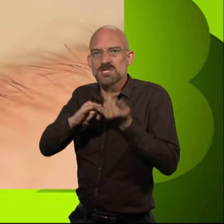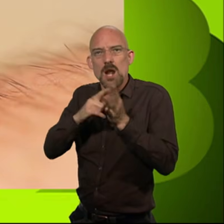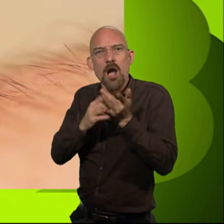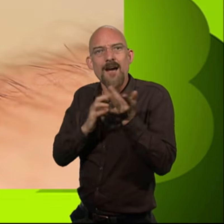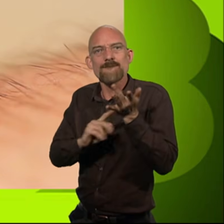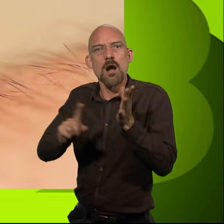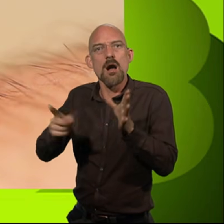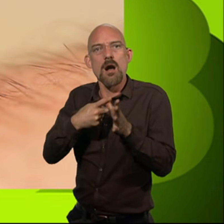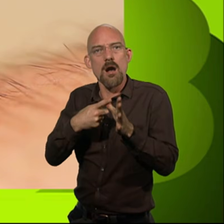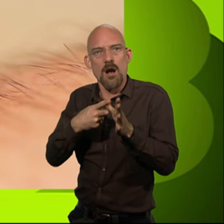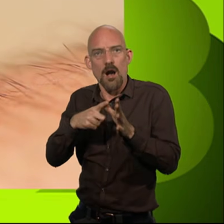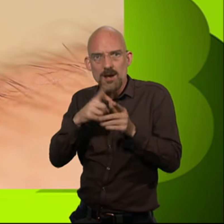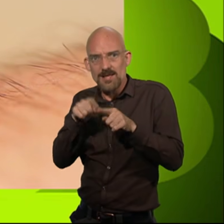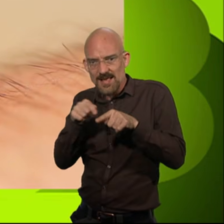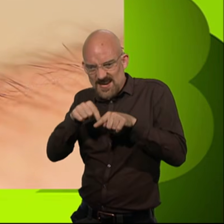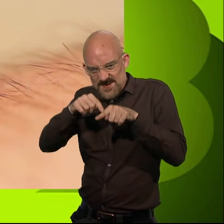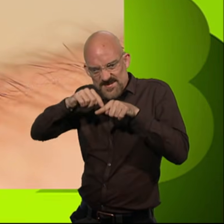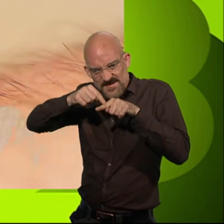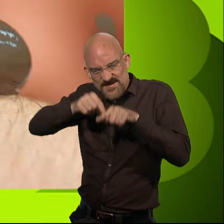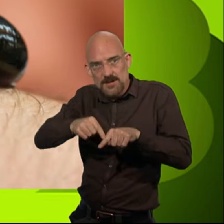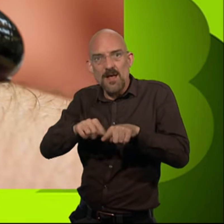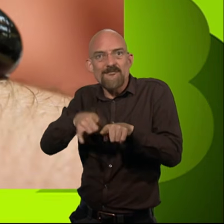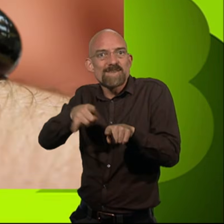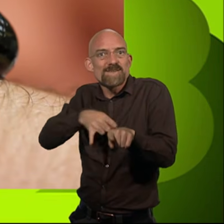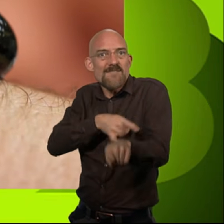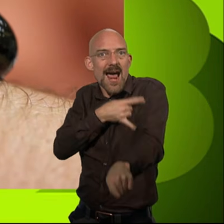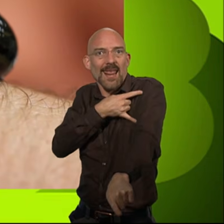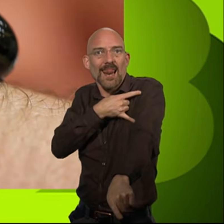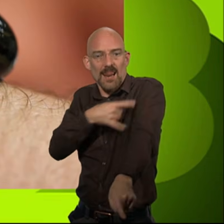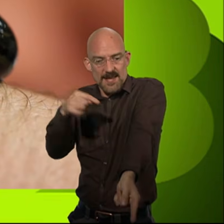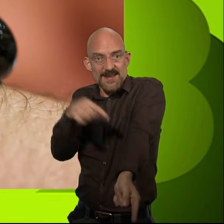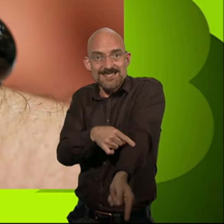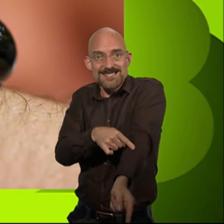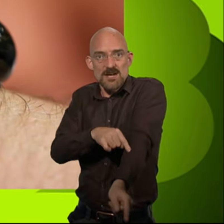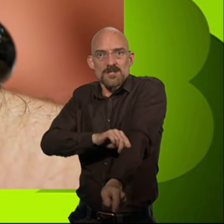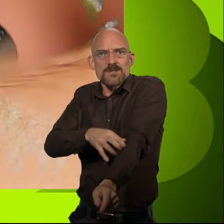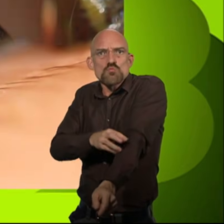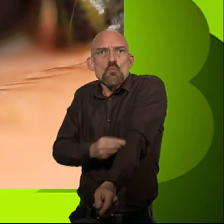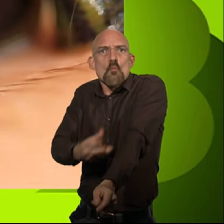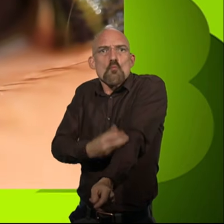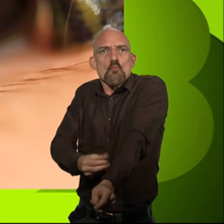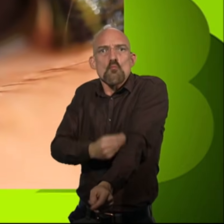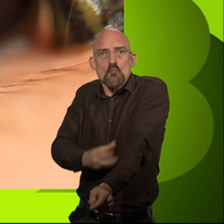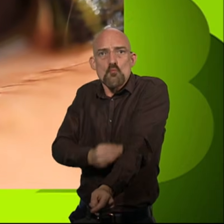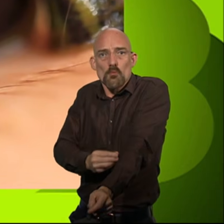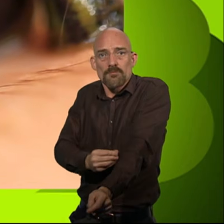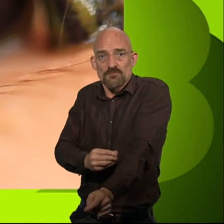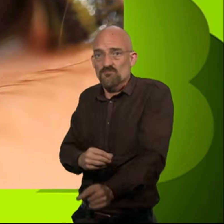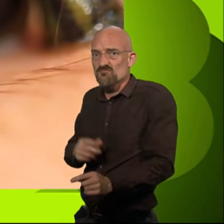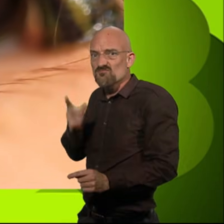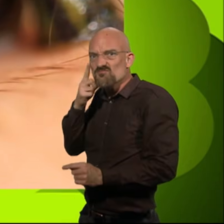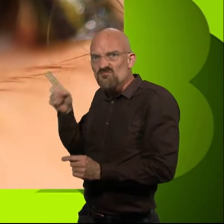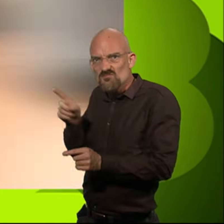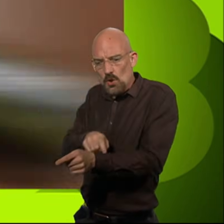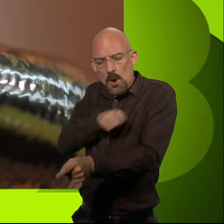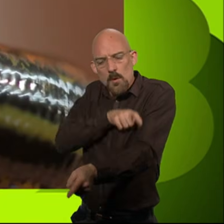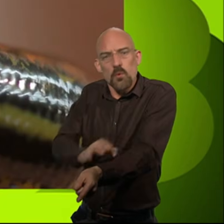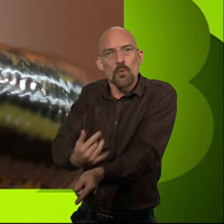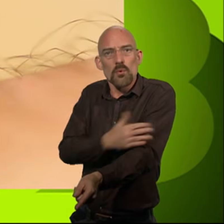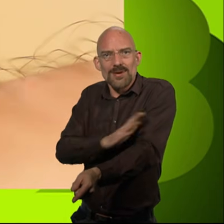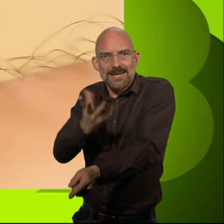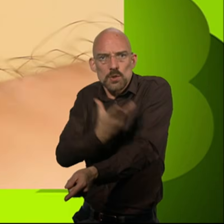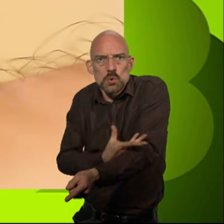will thin my blood, preventing it from clotting. And it's this ability to get our blood flowing that surgeons use in modern medicine.